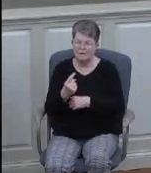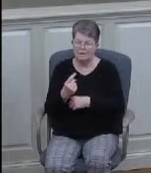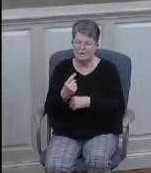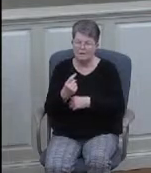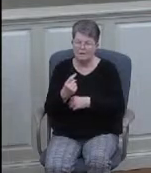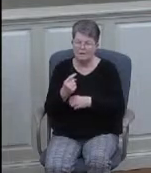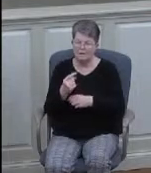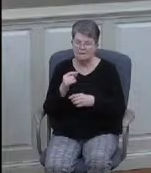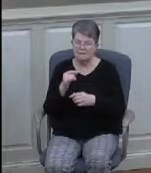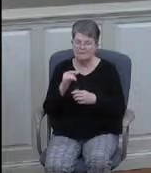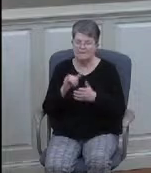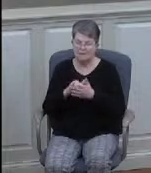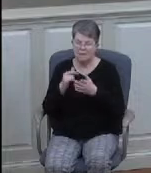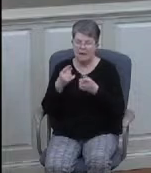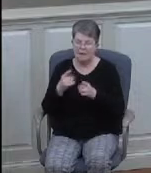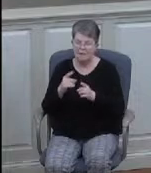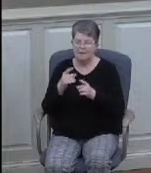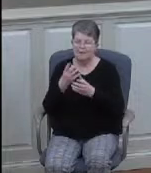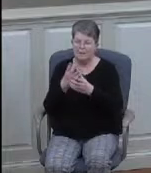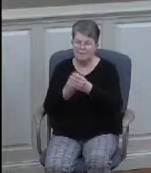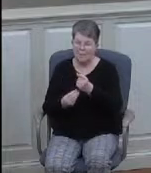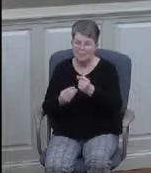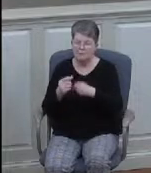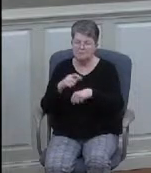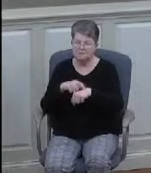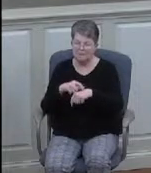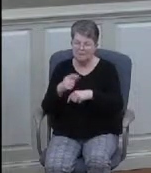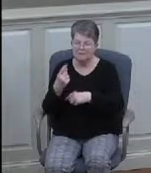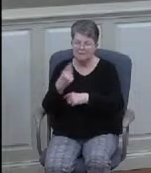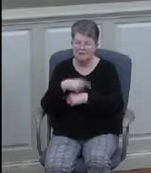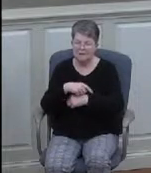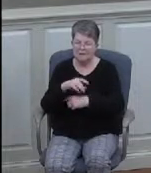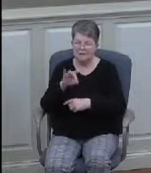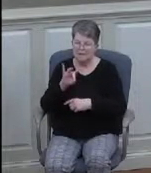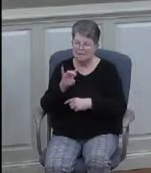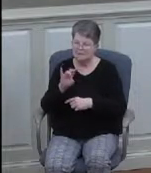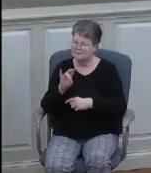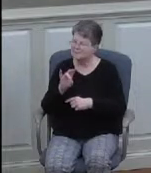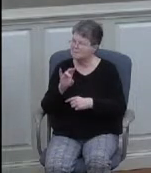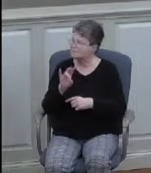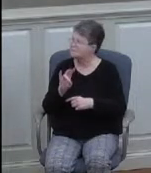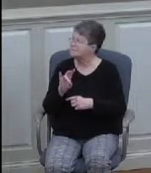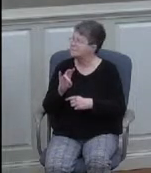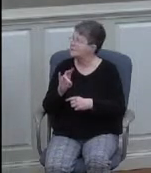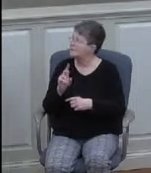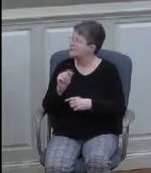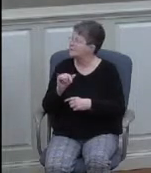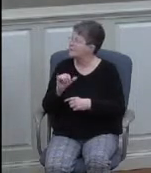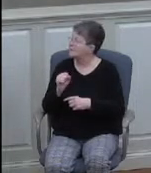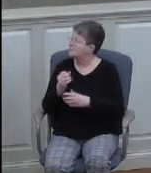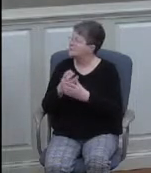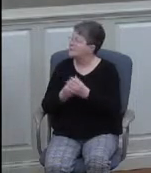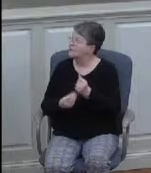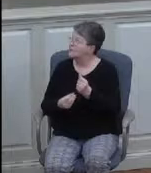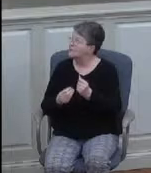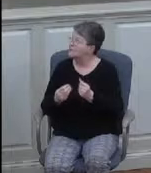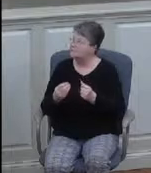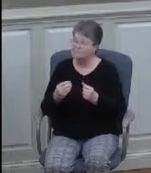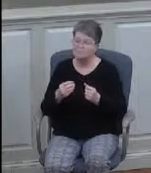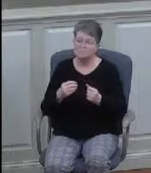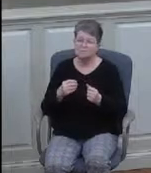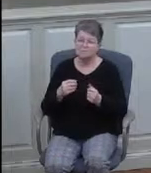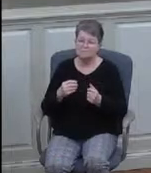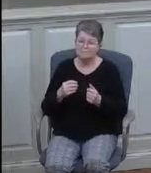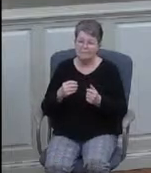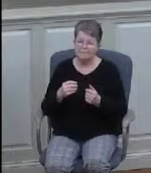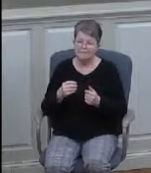lost time days, which was really amazing. We had one with 87 lost time days. We did have injury frequency was high,